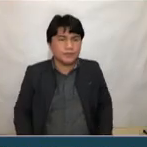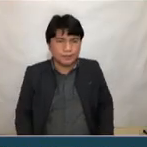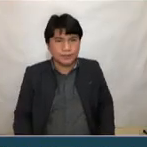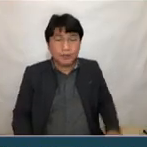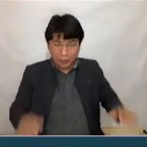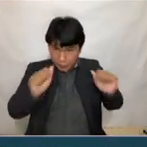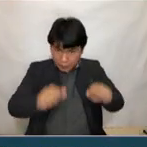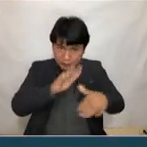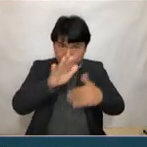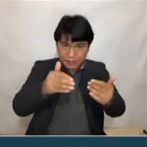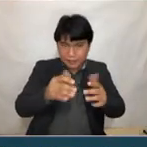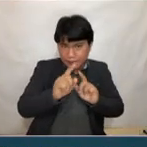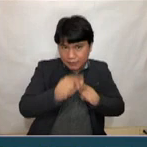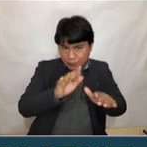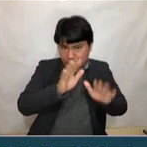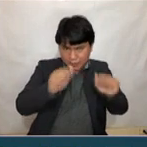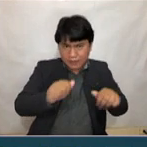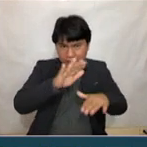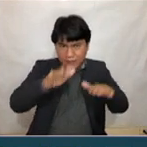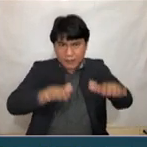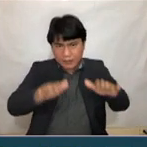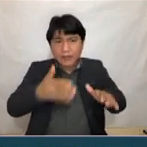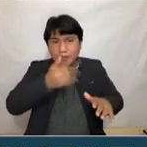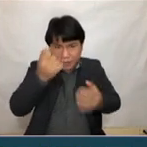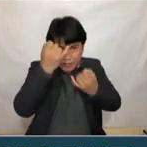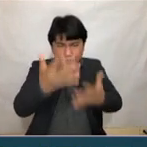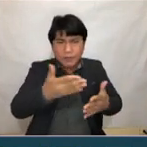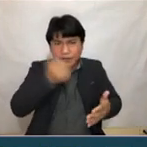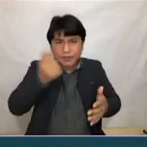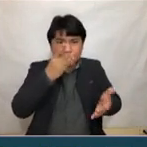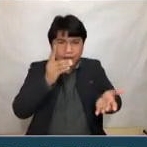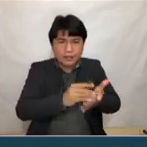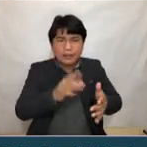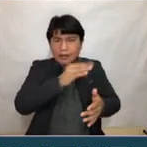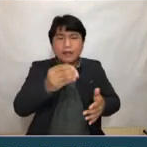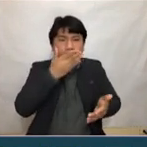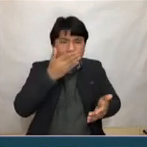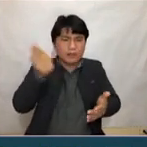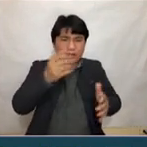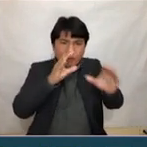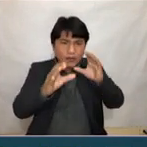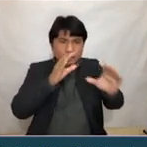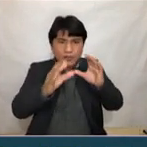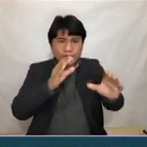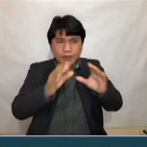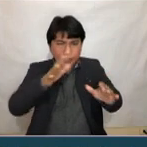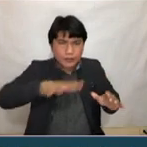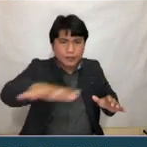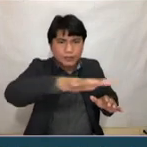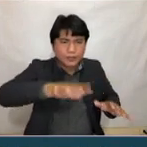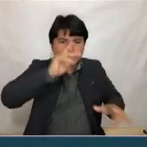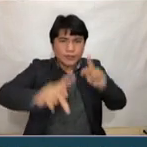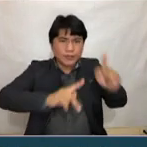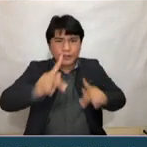this with better information, better data, and better communications, quite frankly, to our people so that they are not